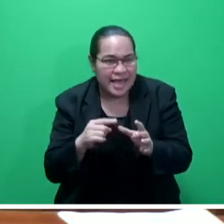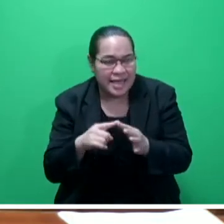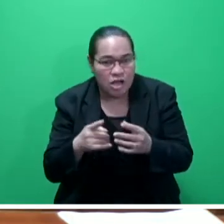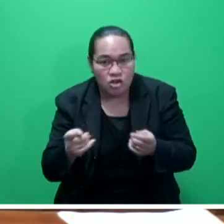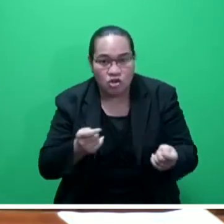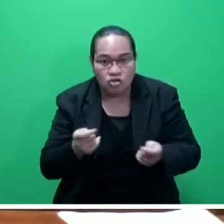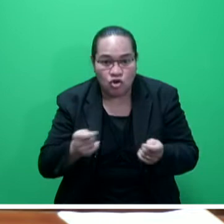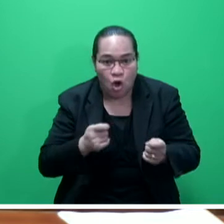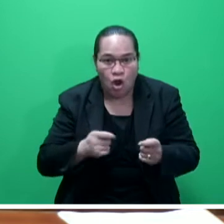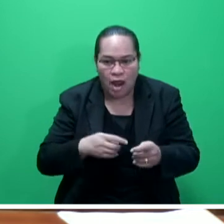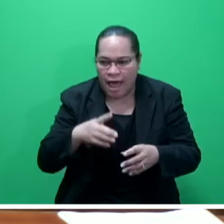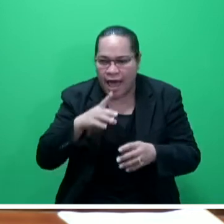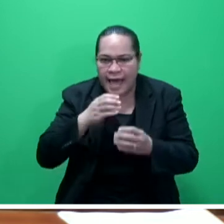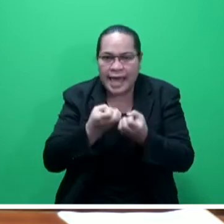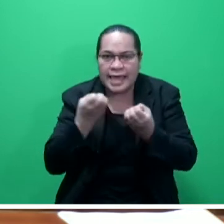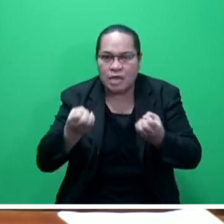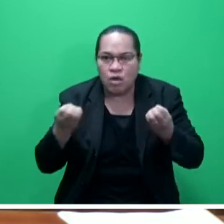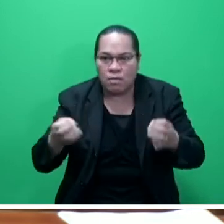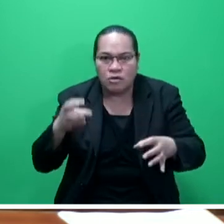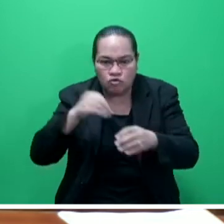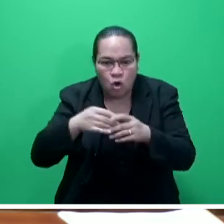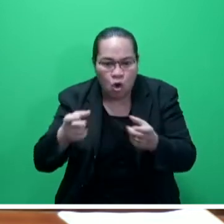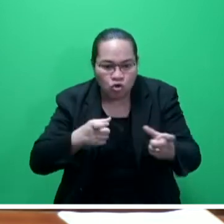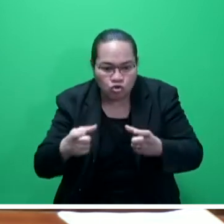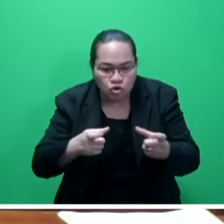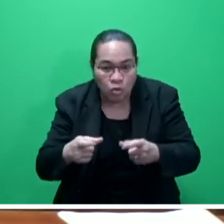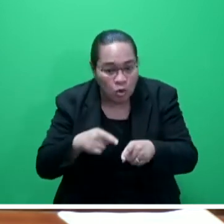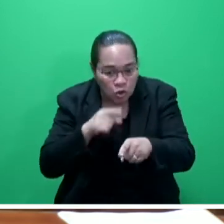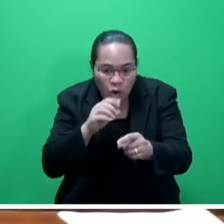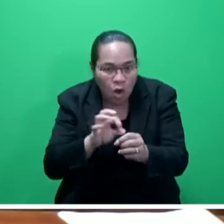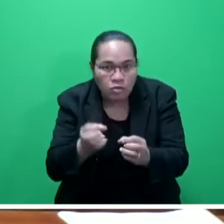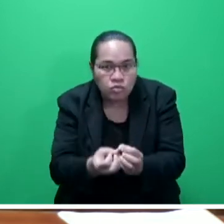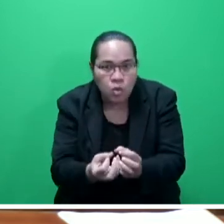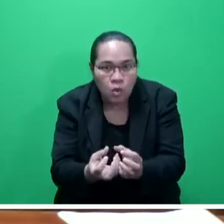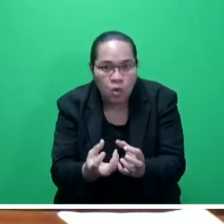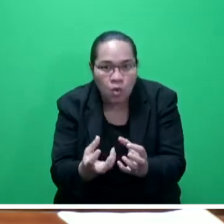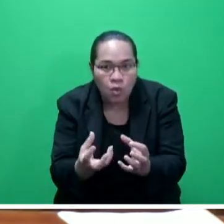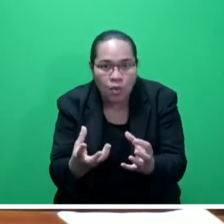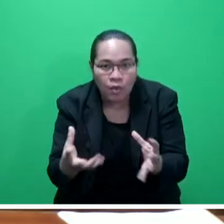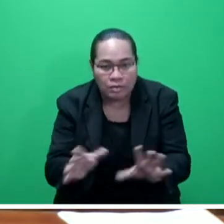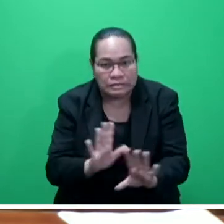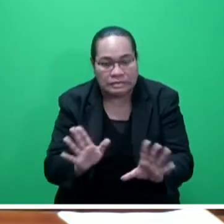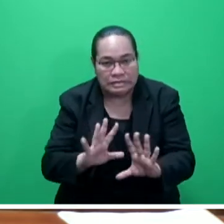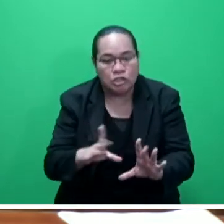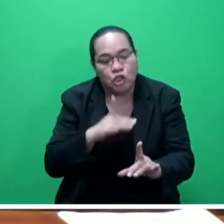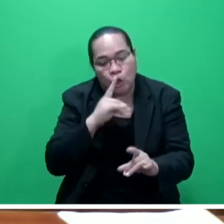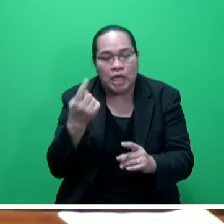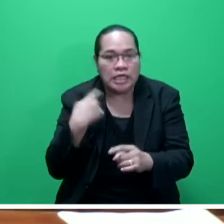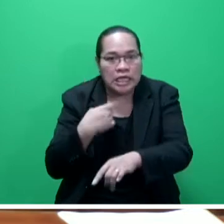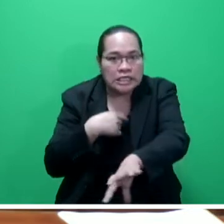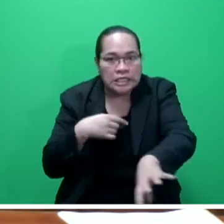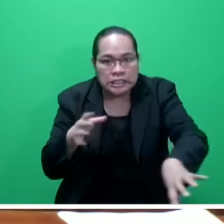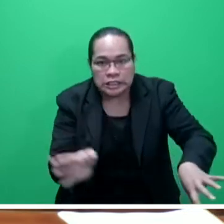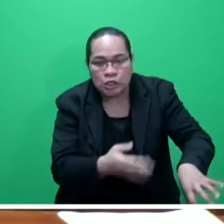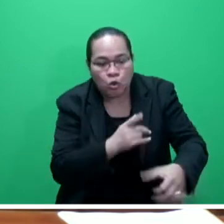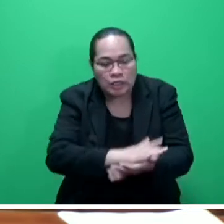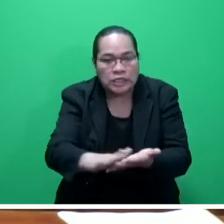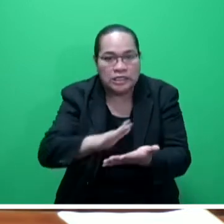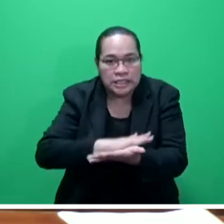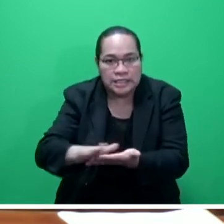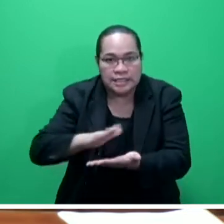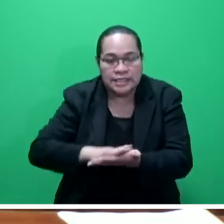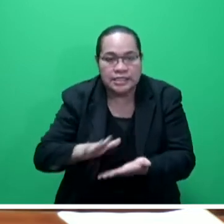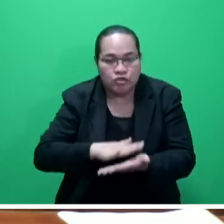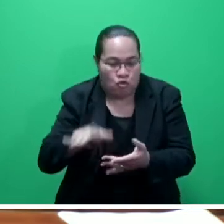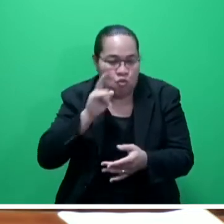control devices in the lake to control the potential microscopic algae growth and also control any likely algae bloom that